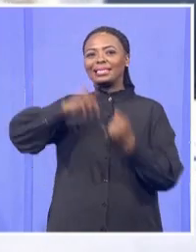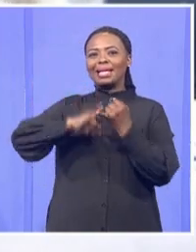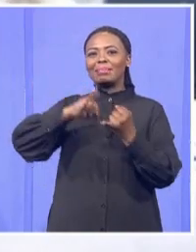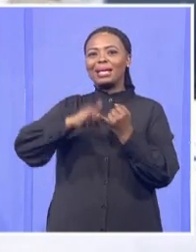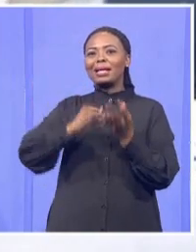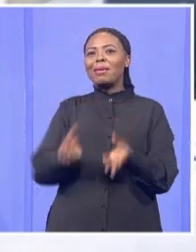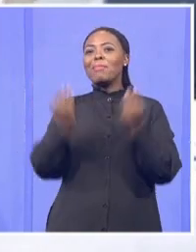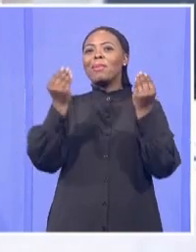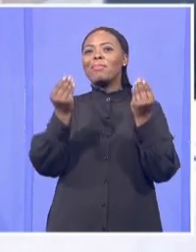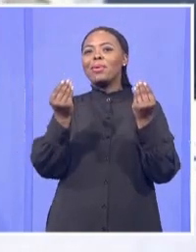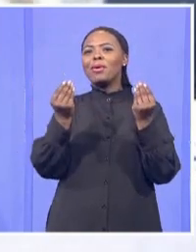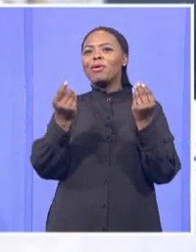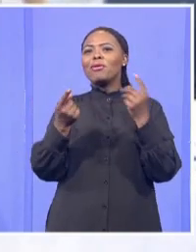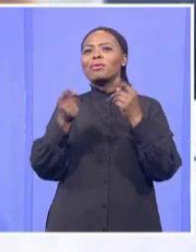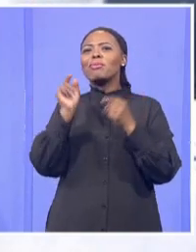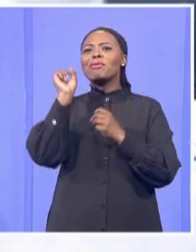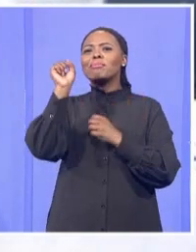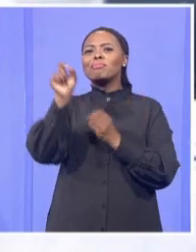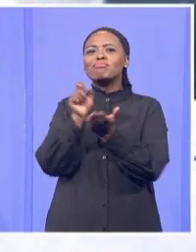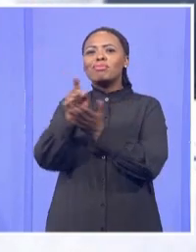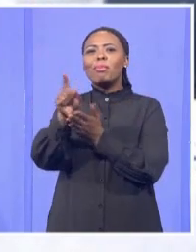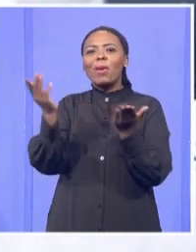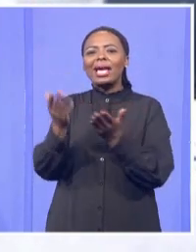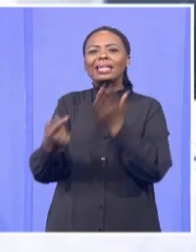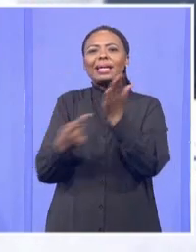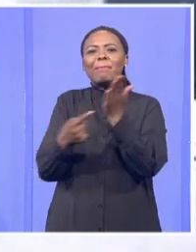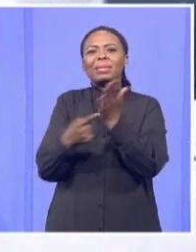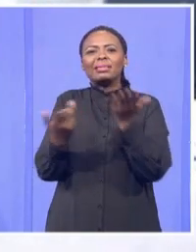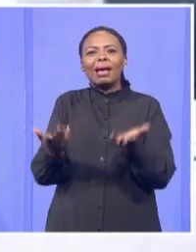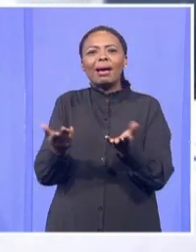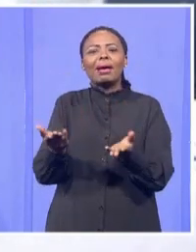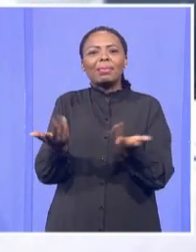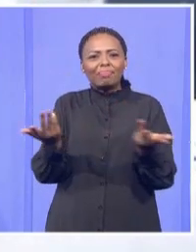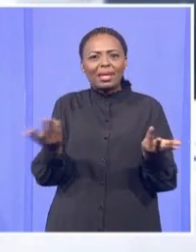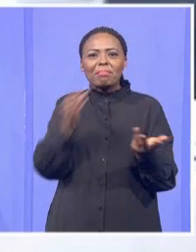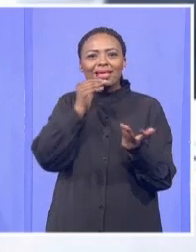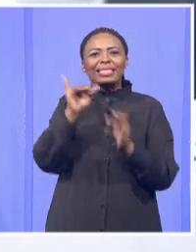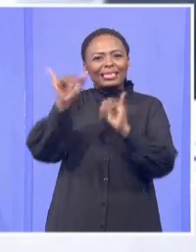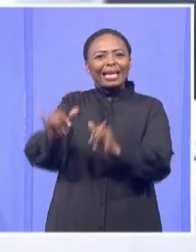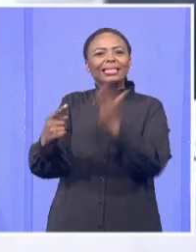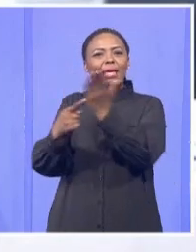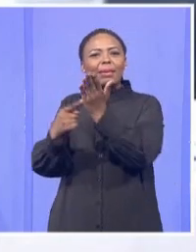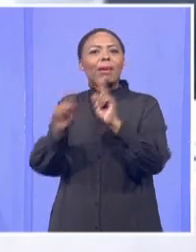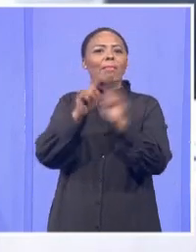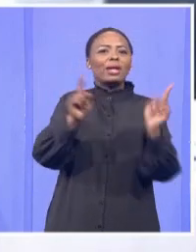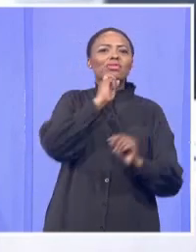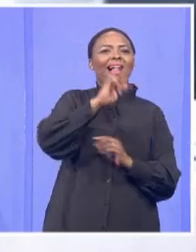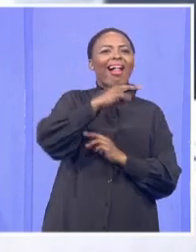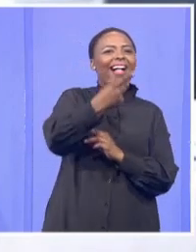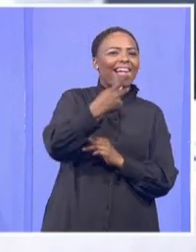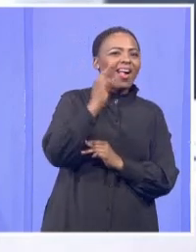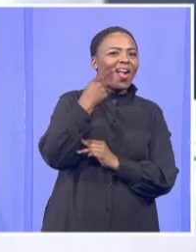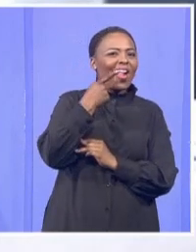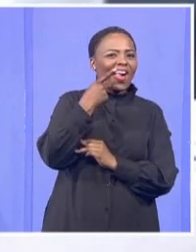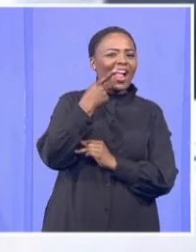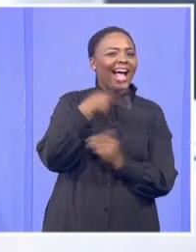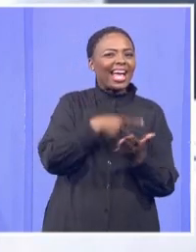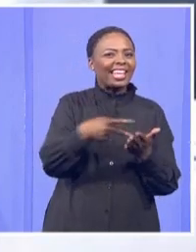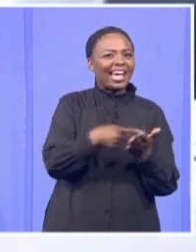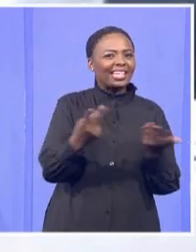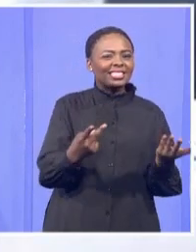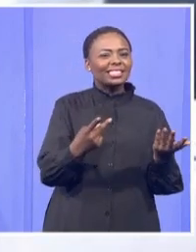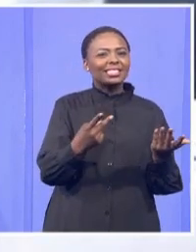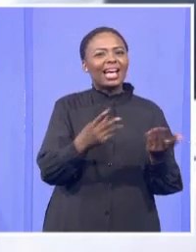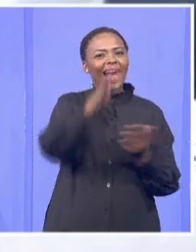does not make sense. Because we've got access to other databases that use your address. So we can